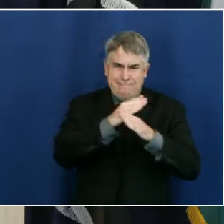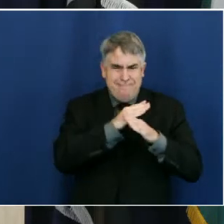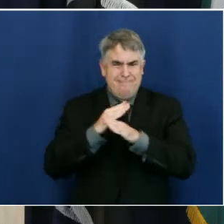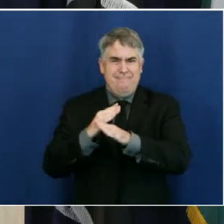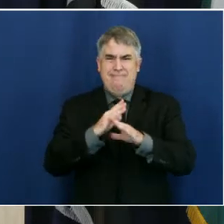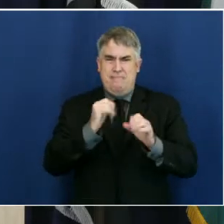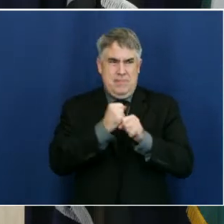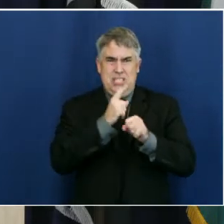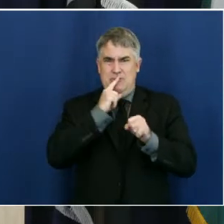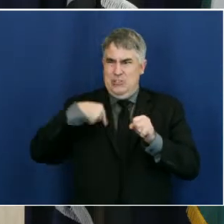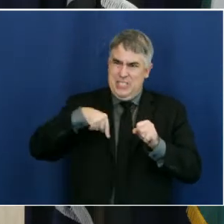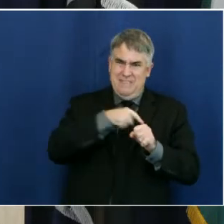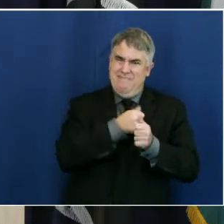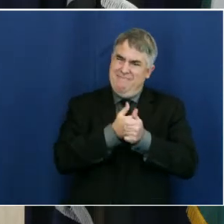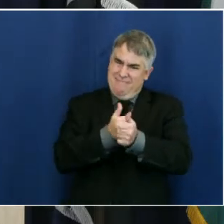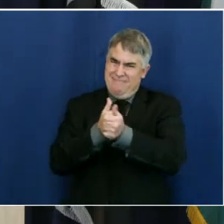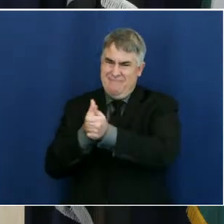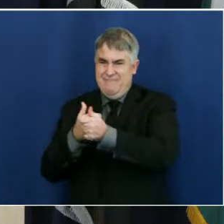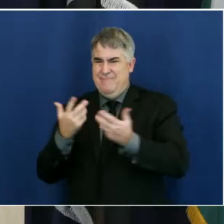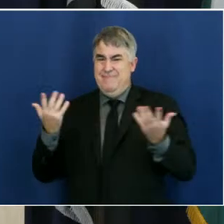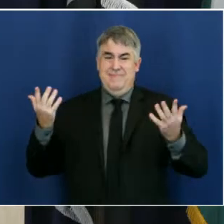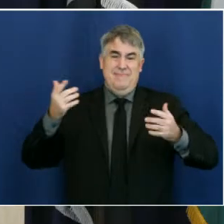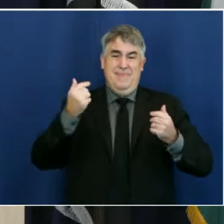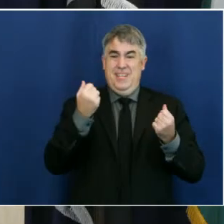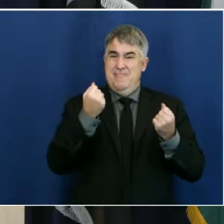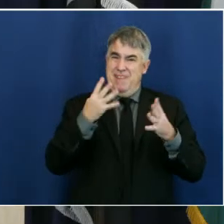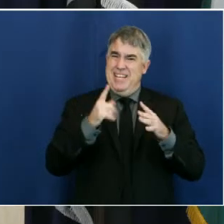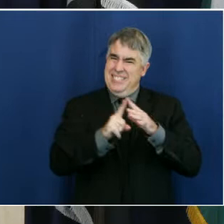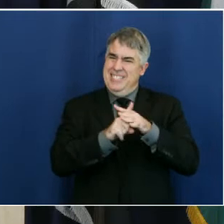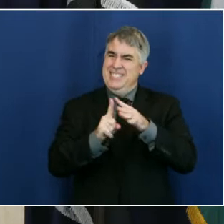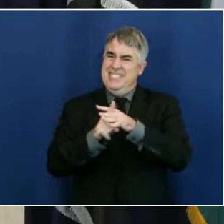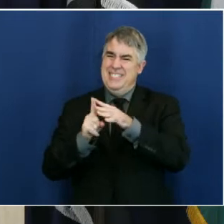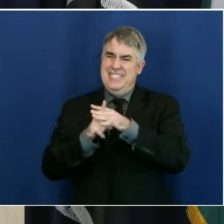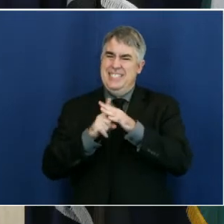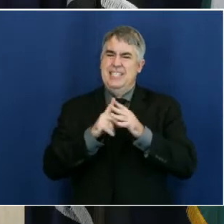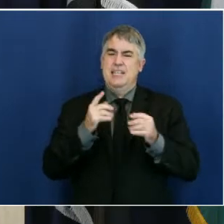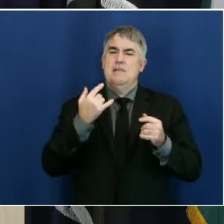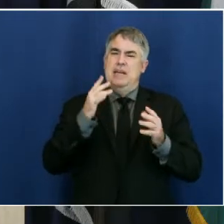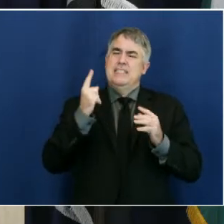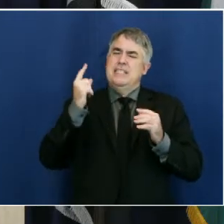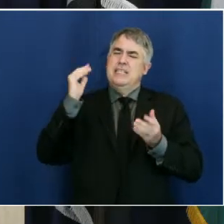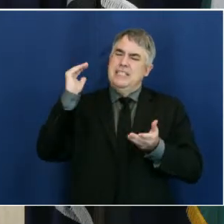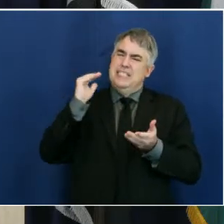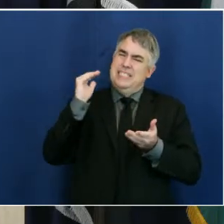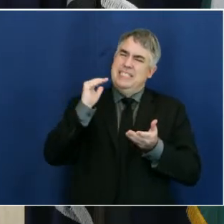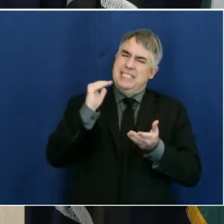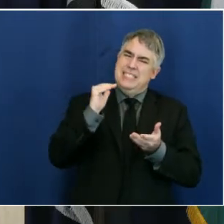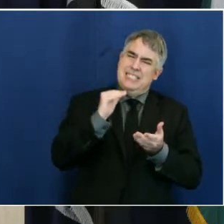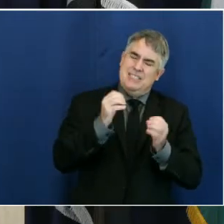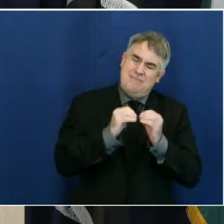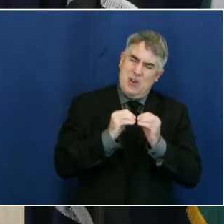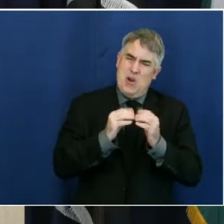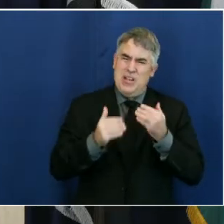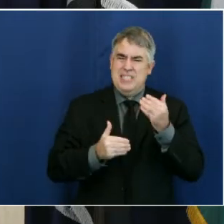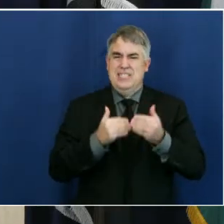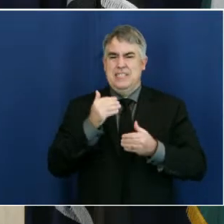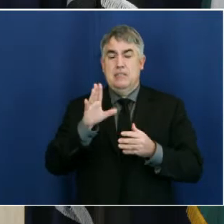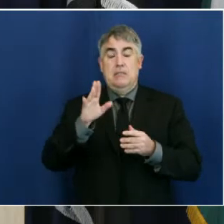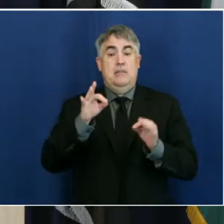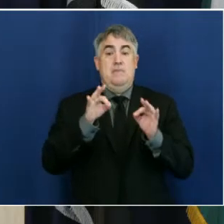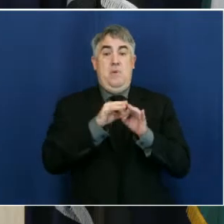counts in the hundreds, we still have quite a ways to go, but we do appreciate the actions of San Diegans to take action to help